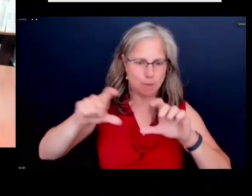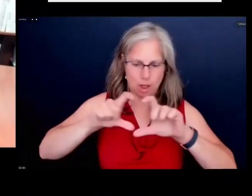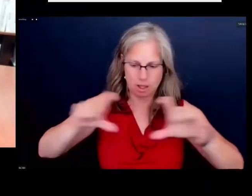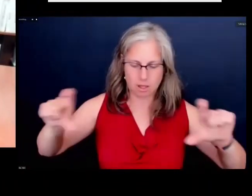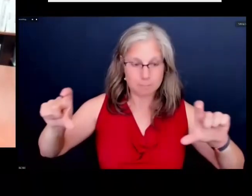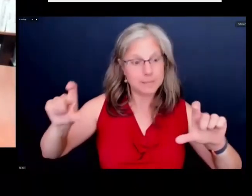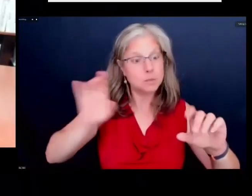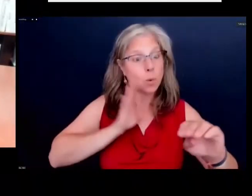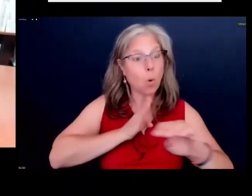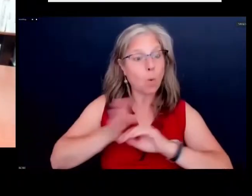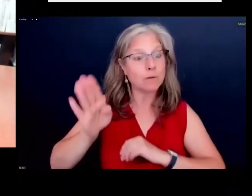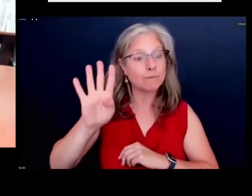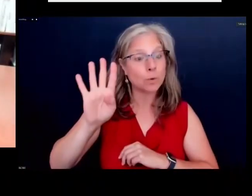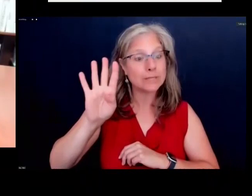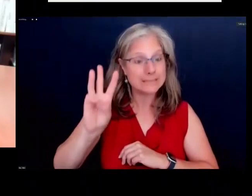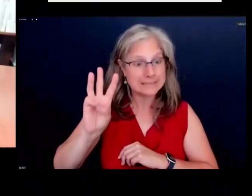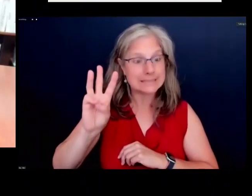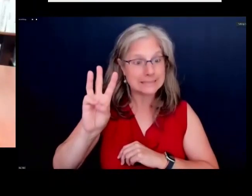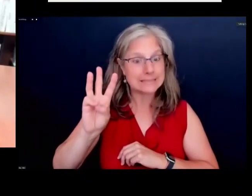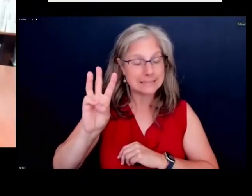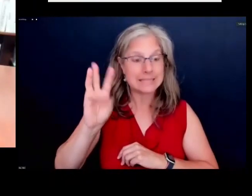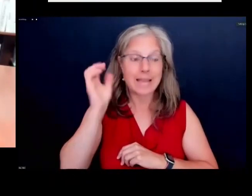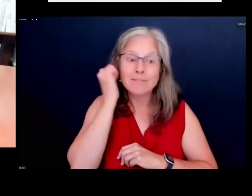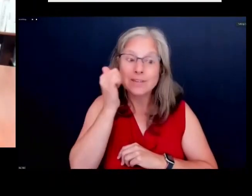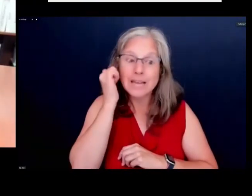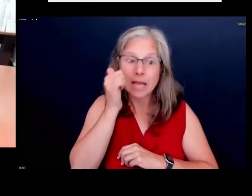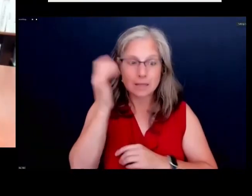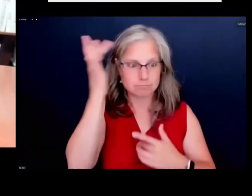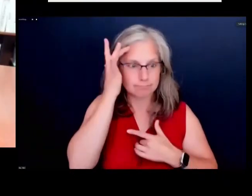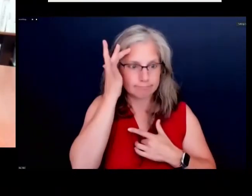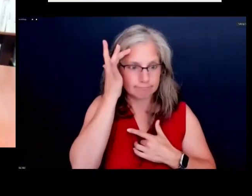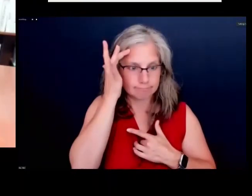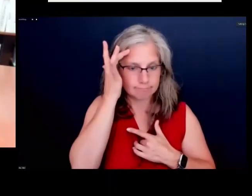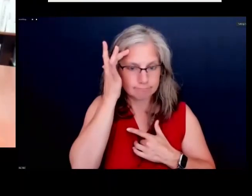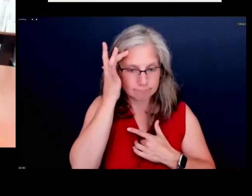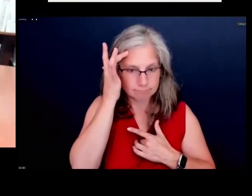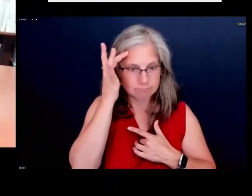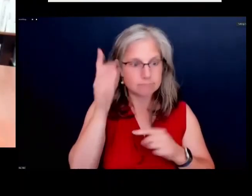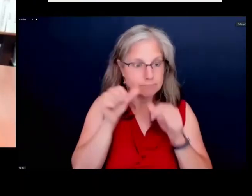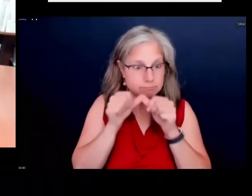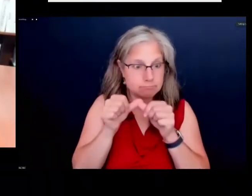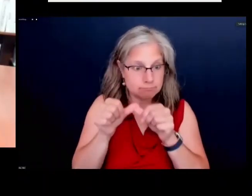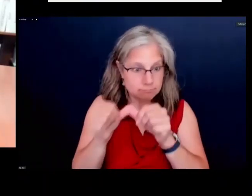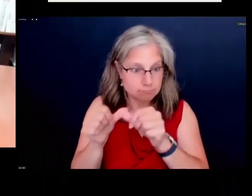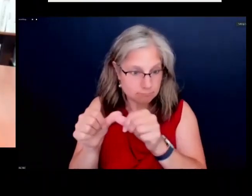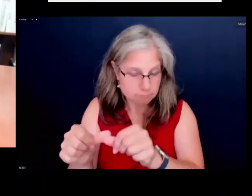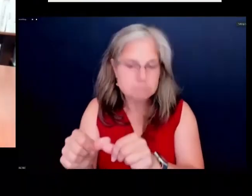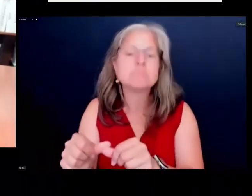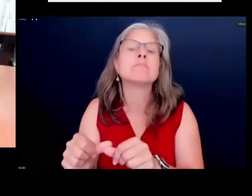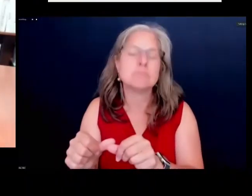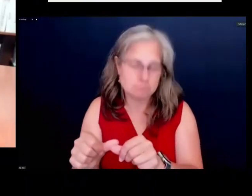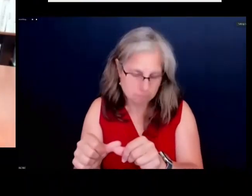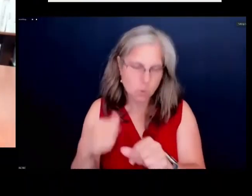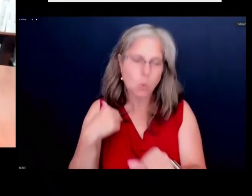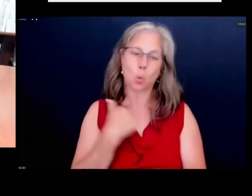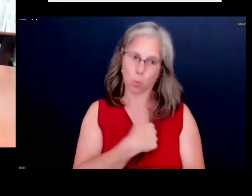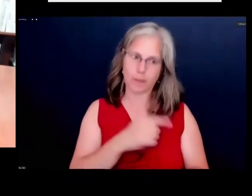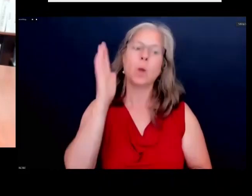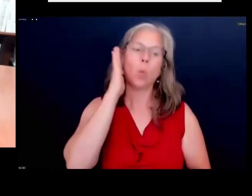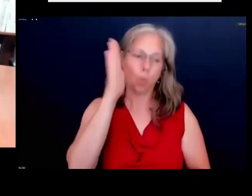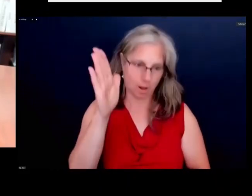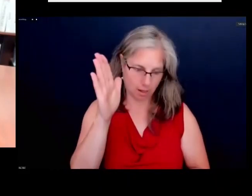is excess of 46 cases a day, on a consistent level, we